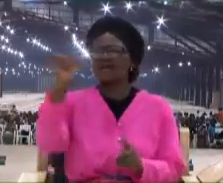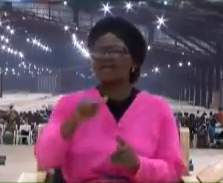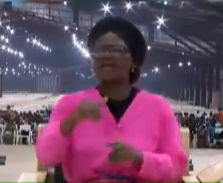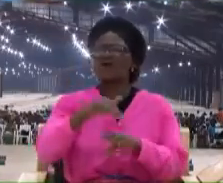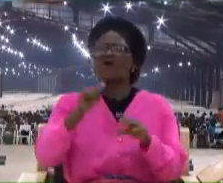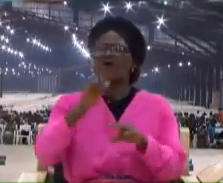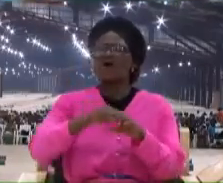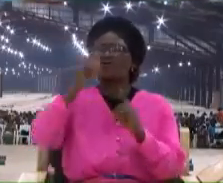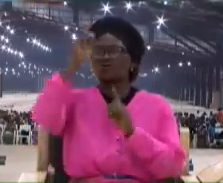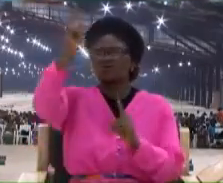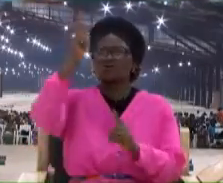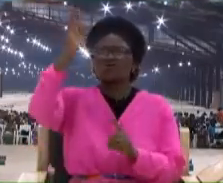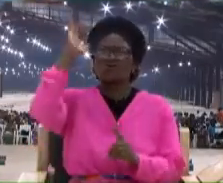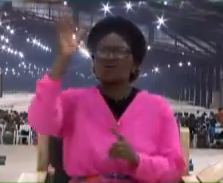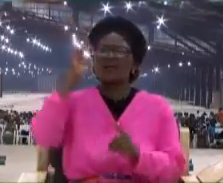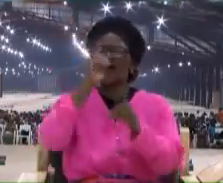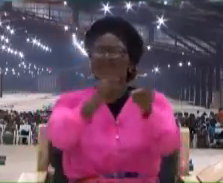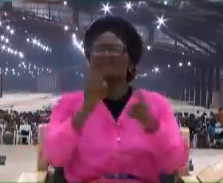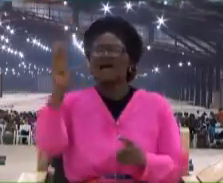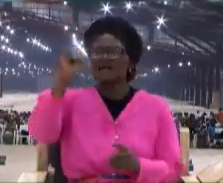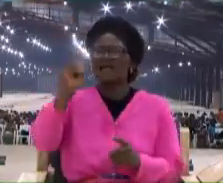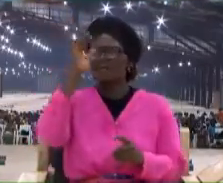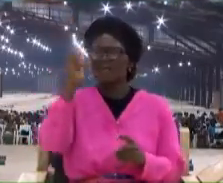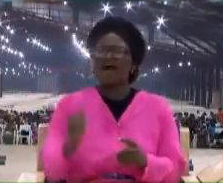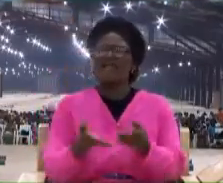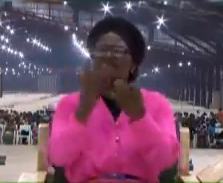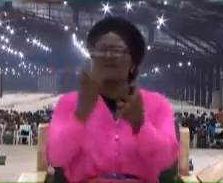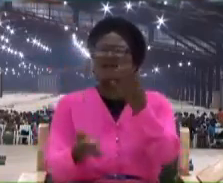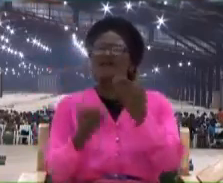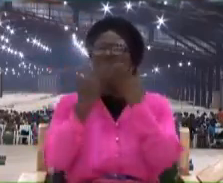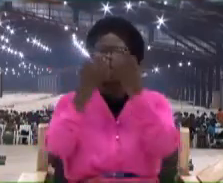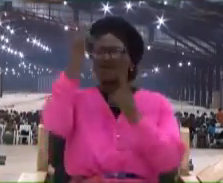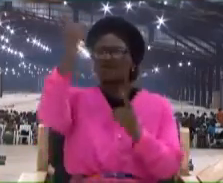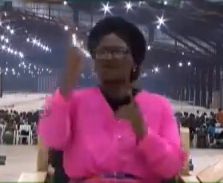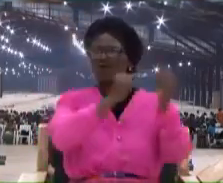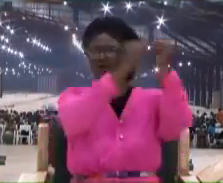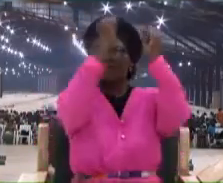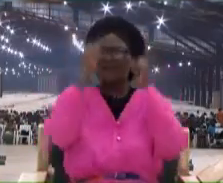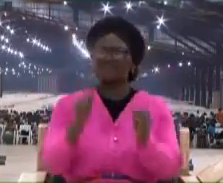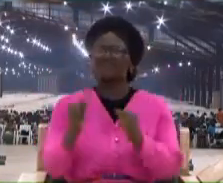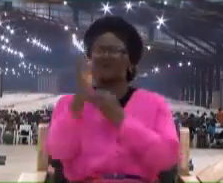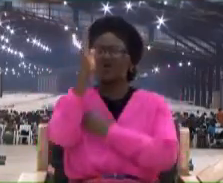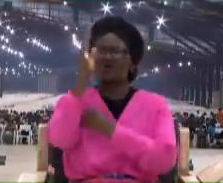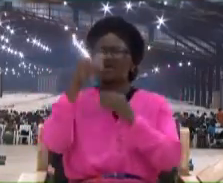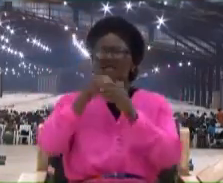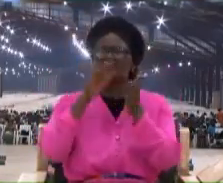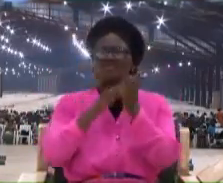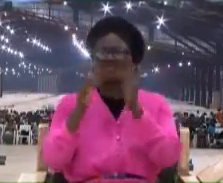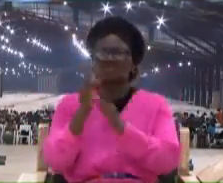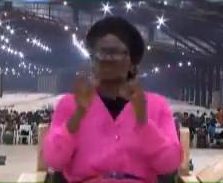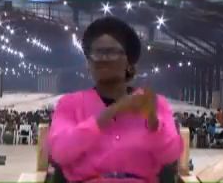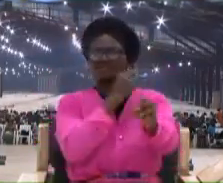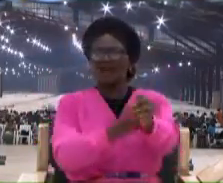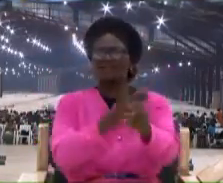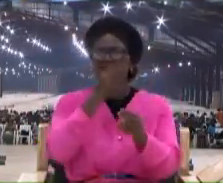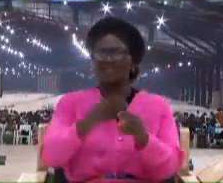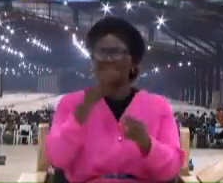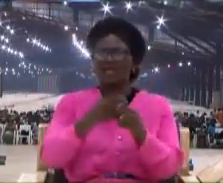by fire. Thank you, Almighty God. In Jesus' mighty name, we have prayed.